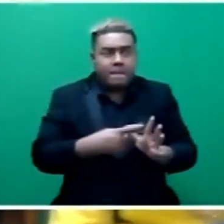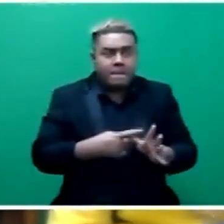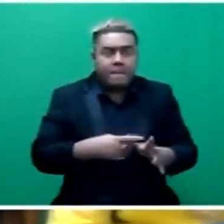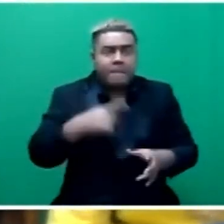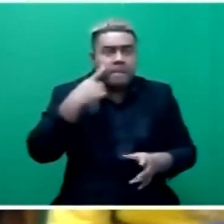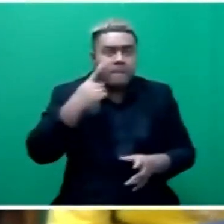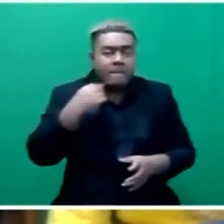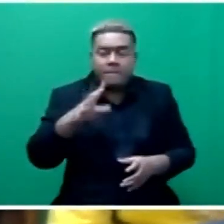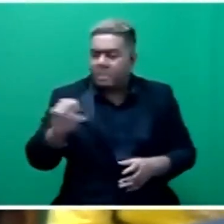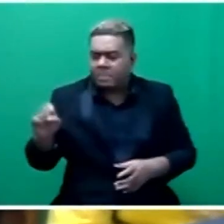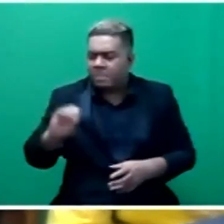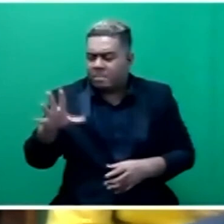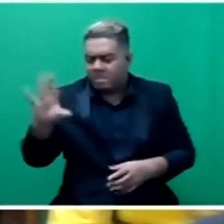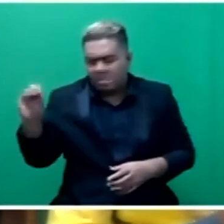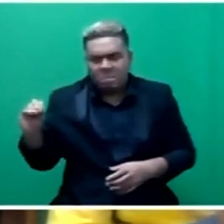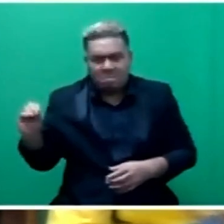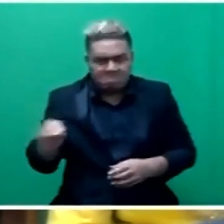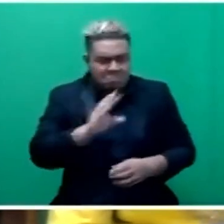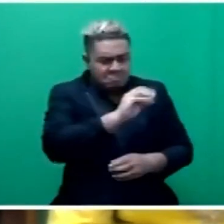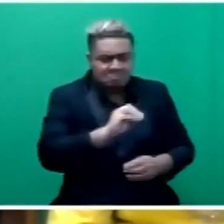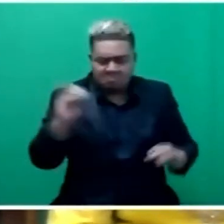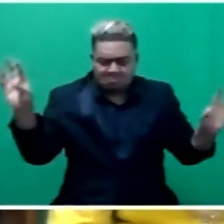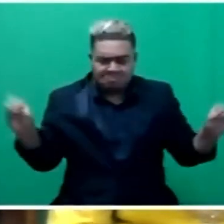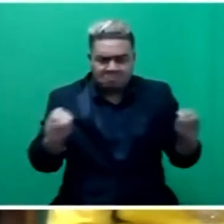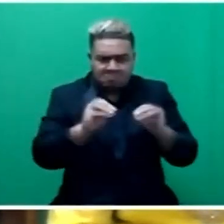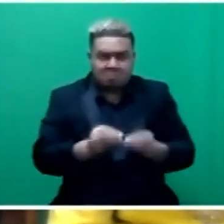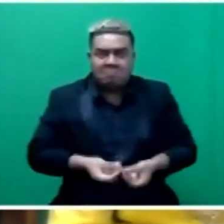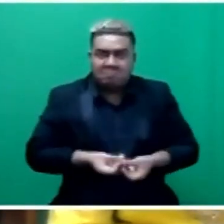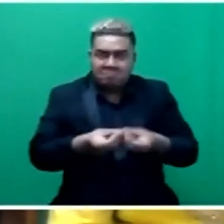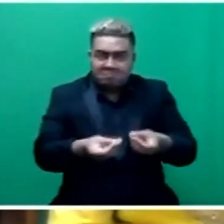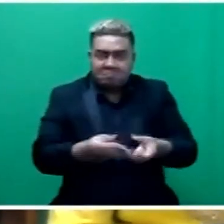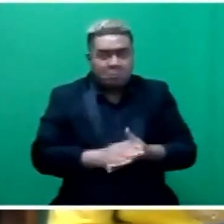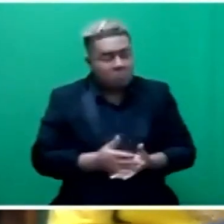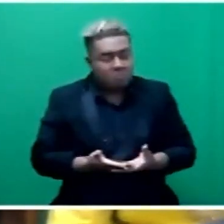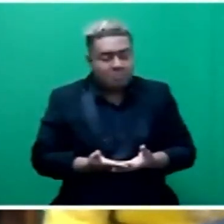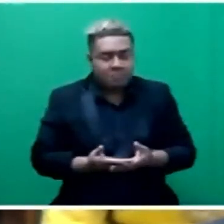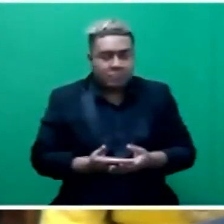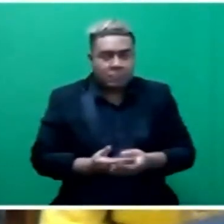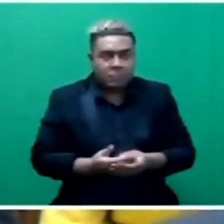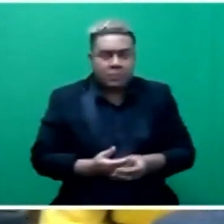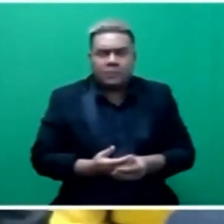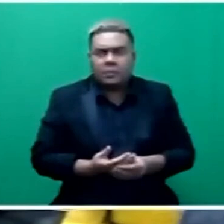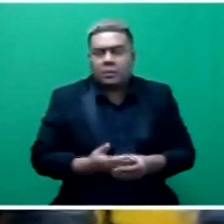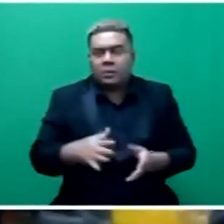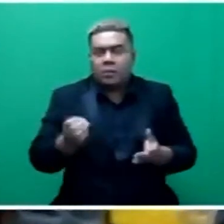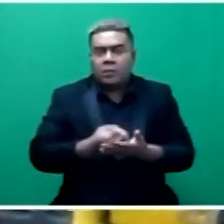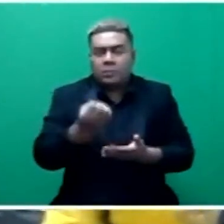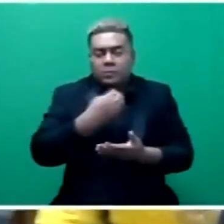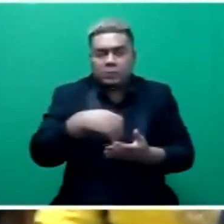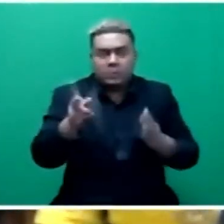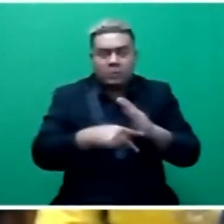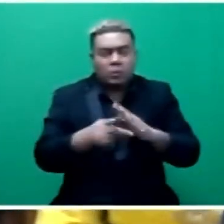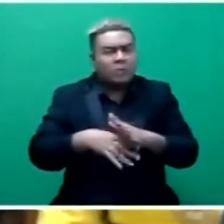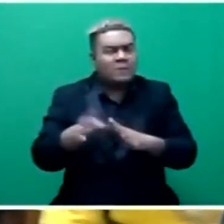of Fiji. That's fine. That's how you do it. Yesterday, we released the figures as to what is the economic position in Fiji, what is the